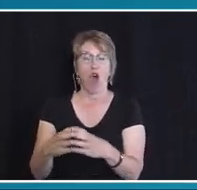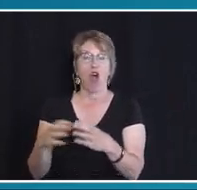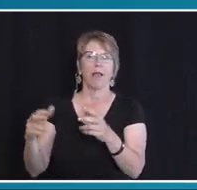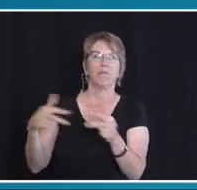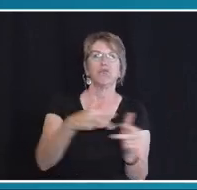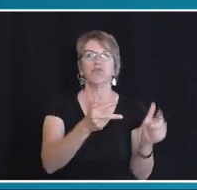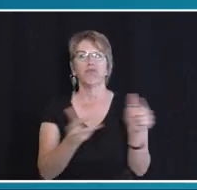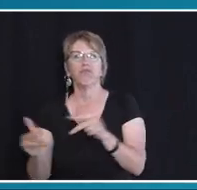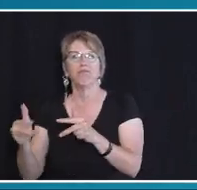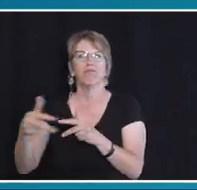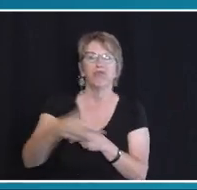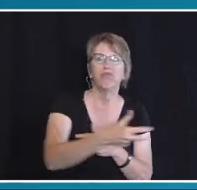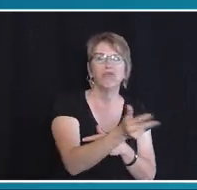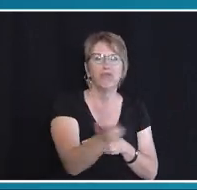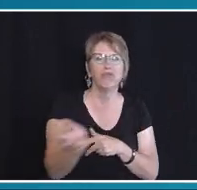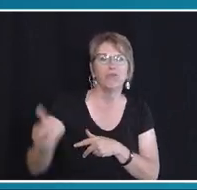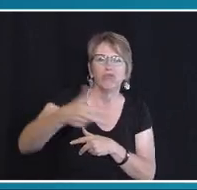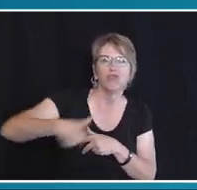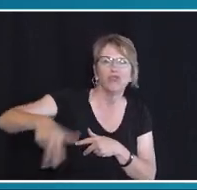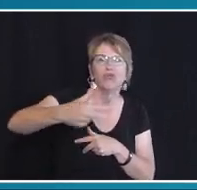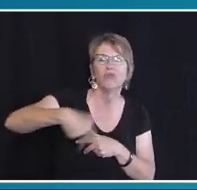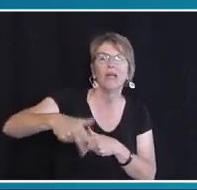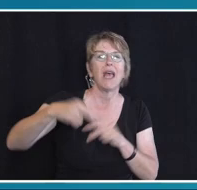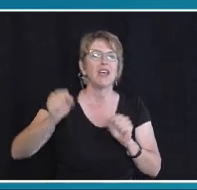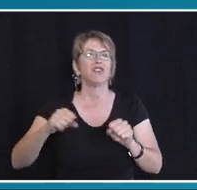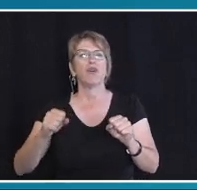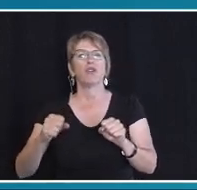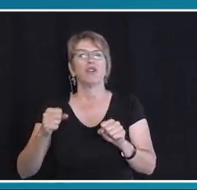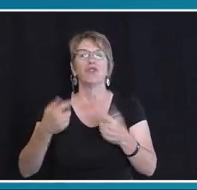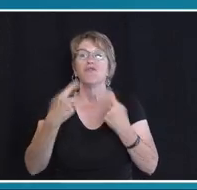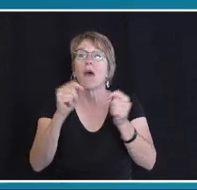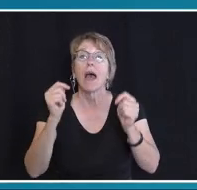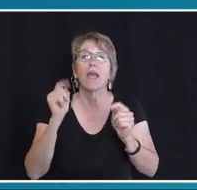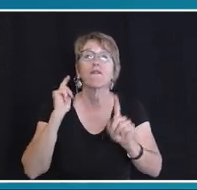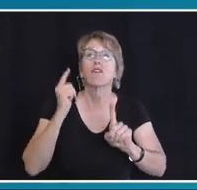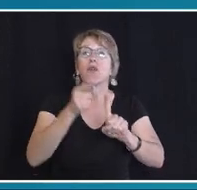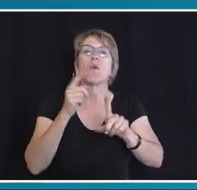just a normal soccer, try to score as many goals as possible just to win the game.